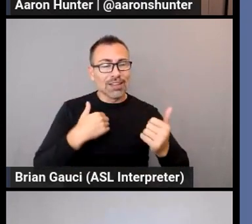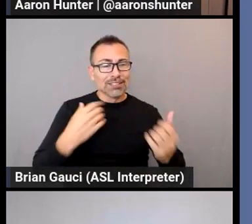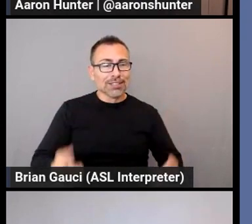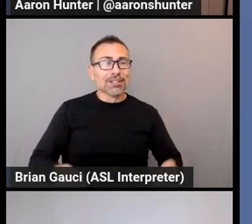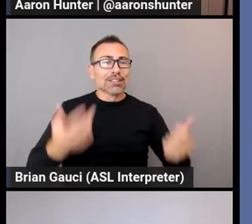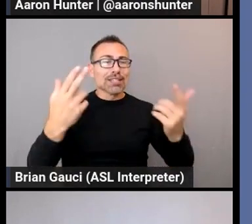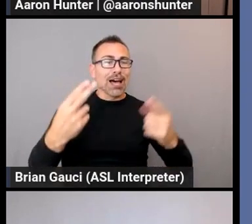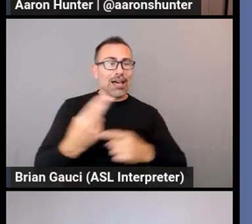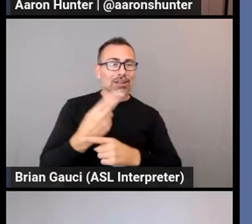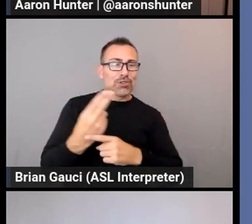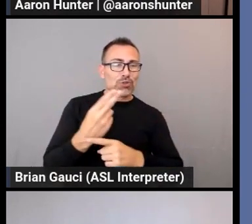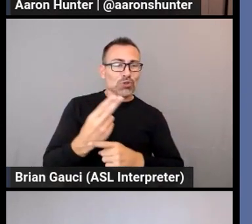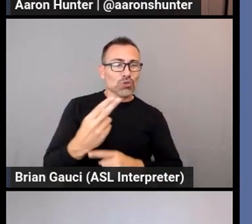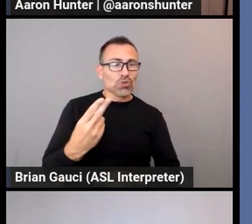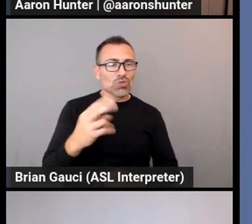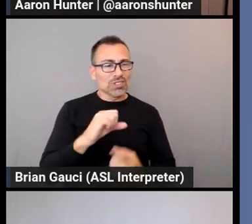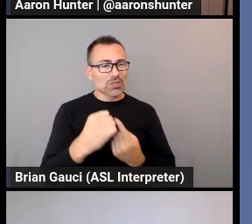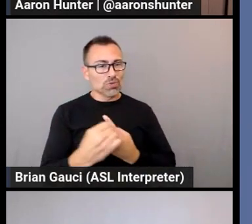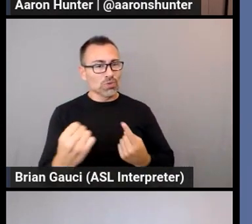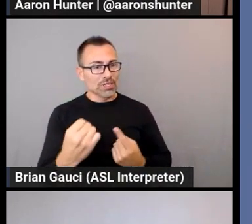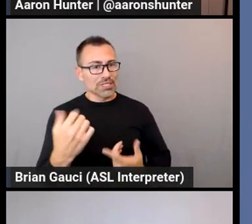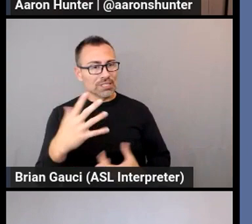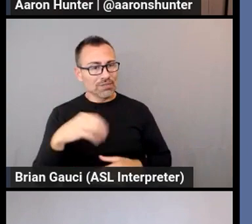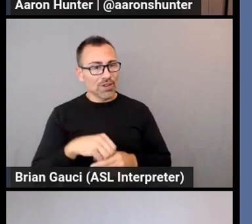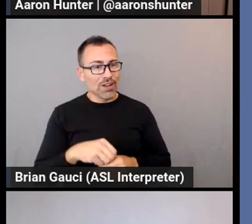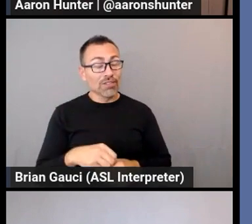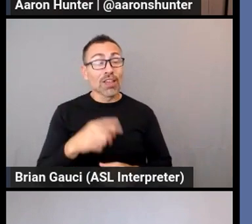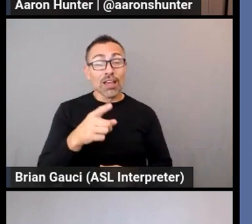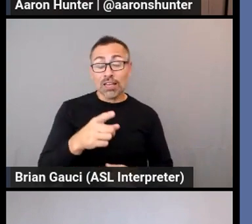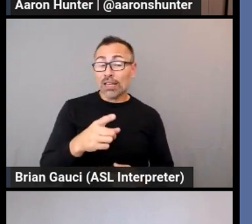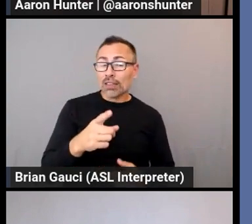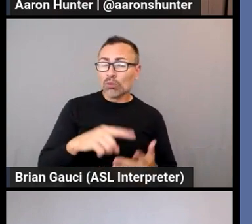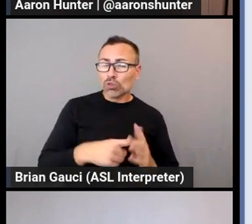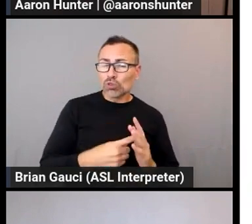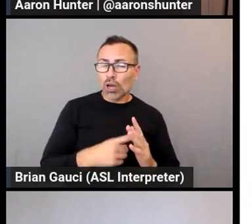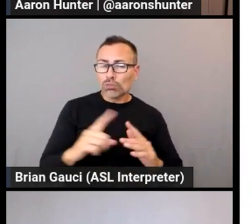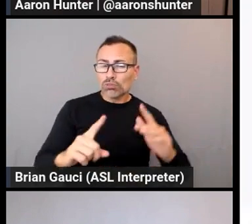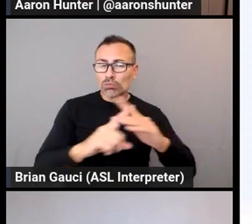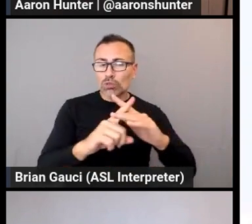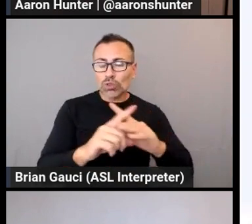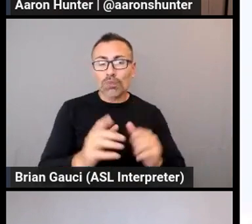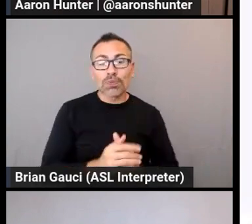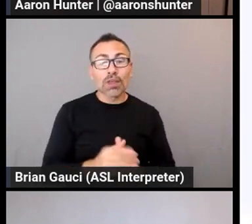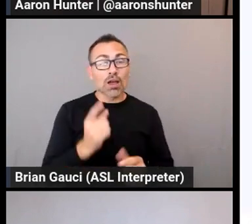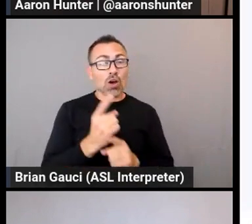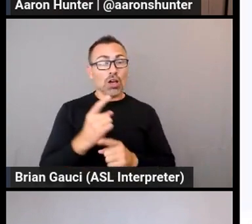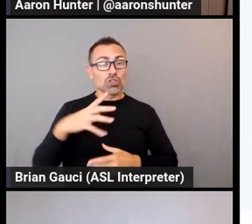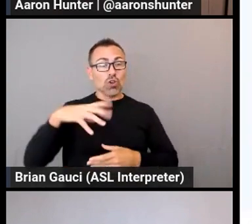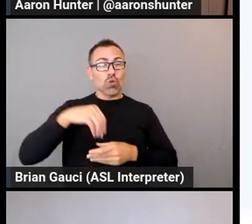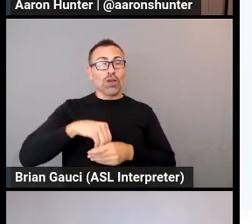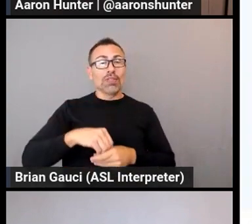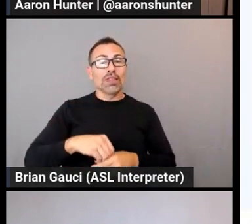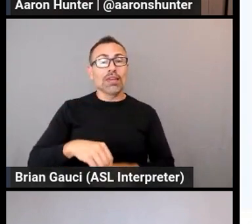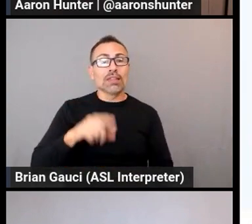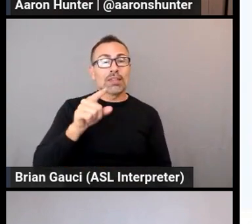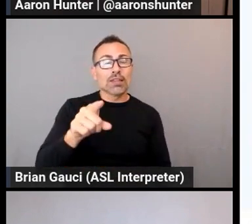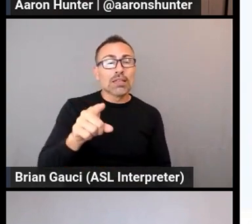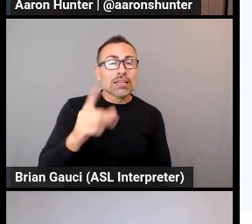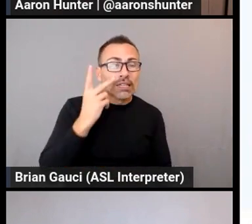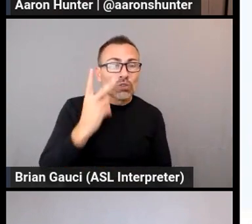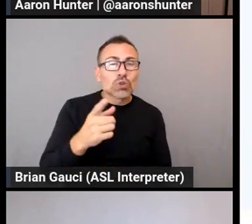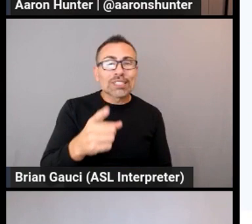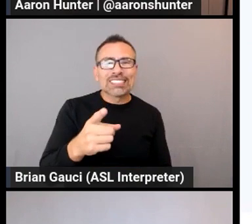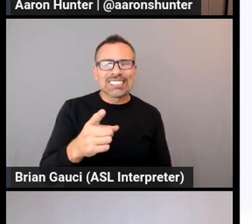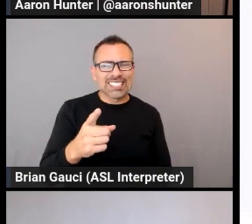and value that we see sort of start coming up. And the other thing that it also does within the IDE is really give you this very